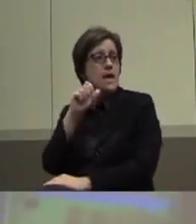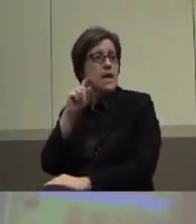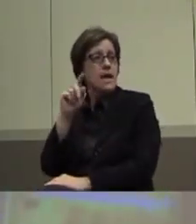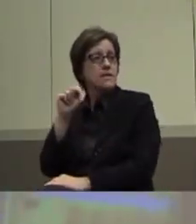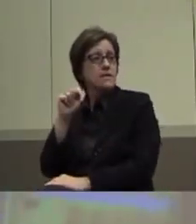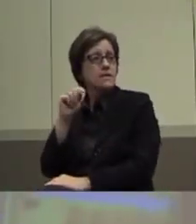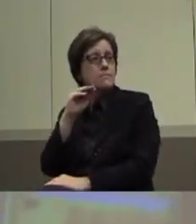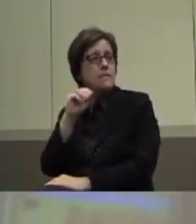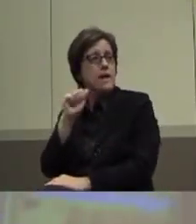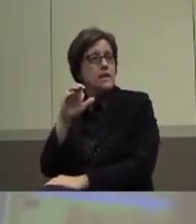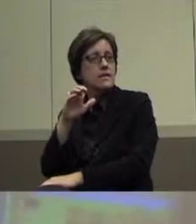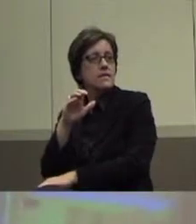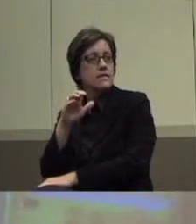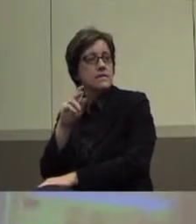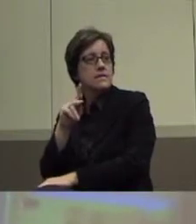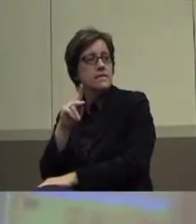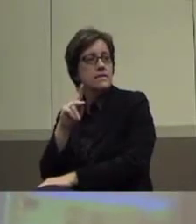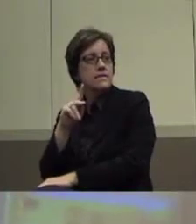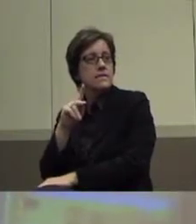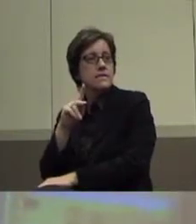Eyes over here, please.